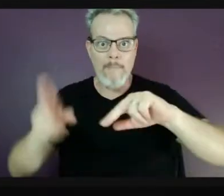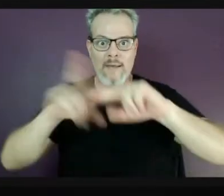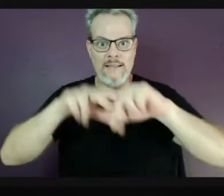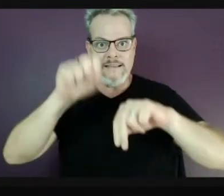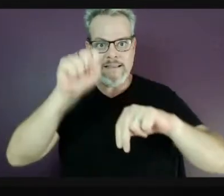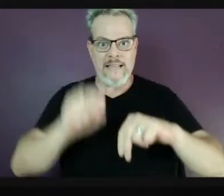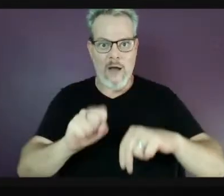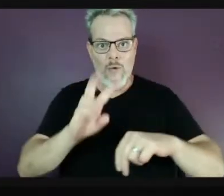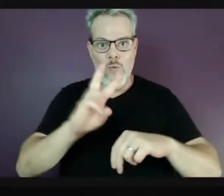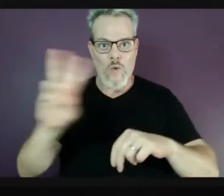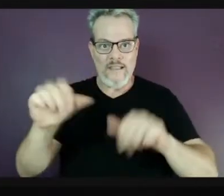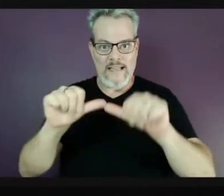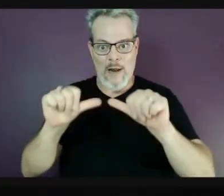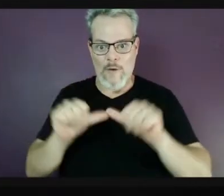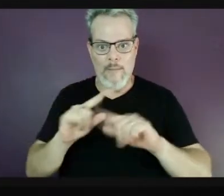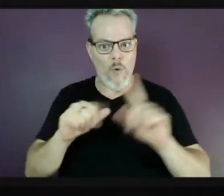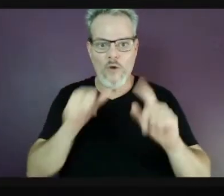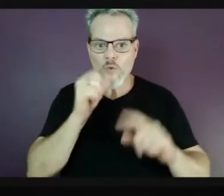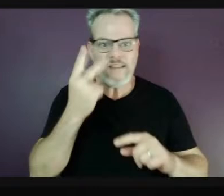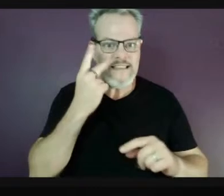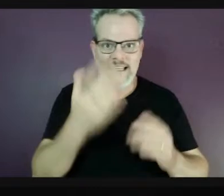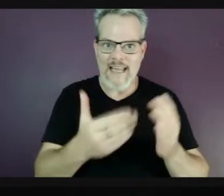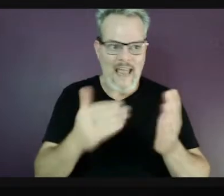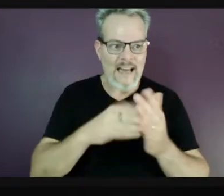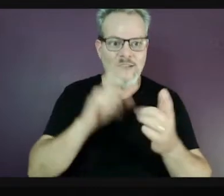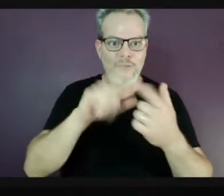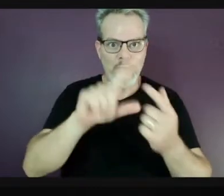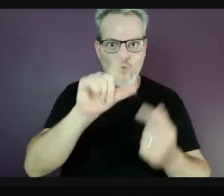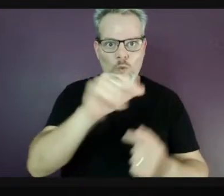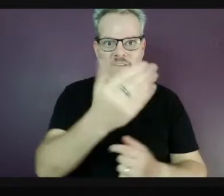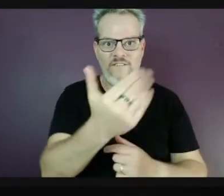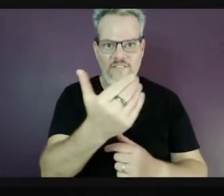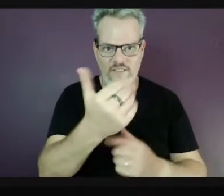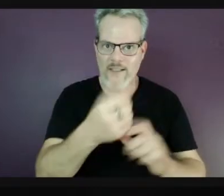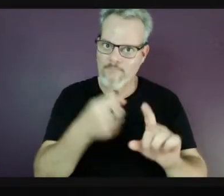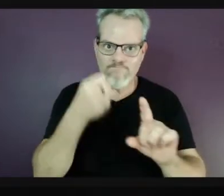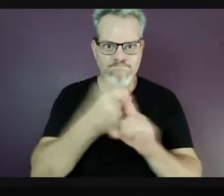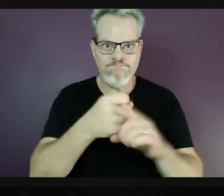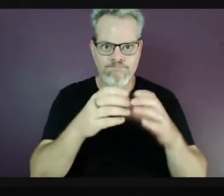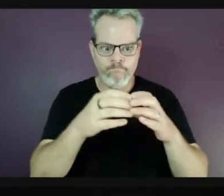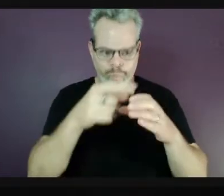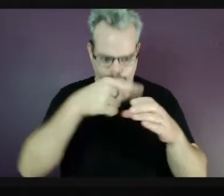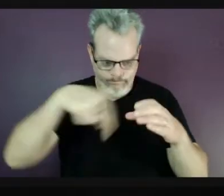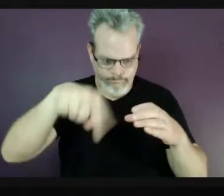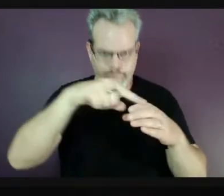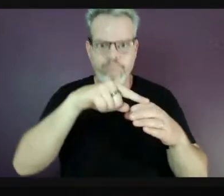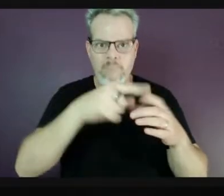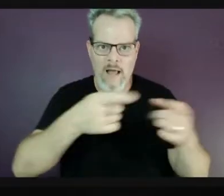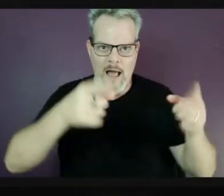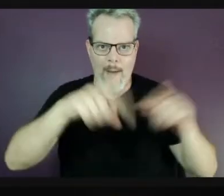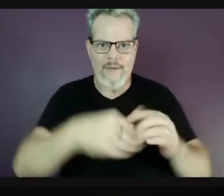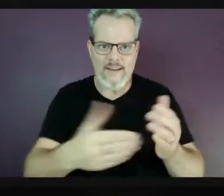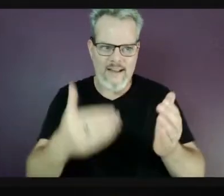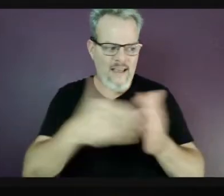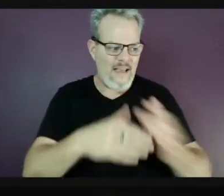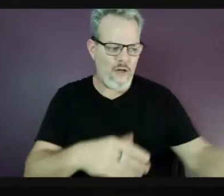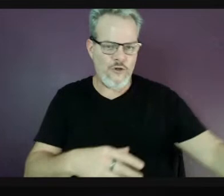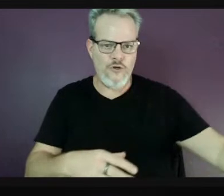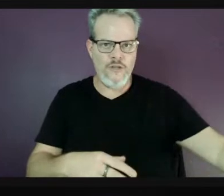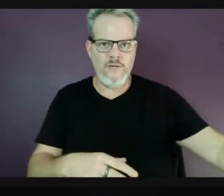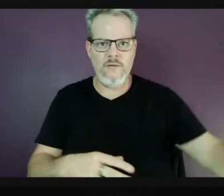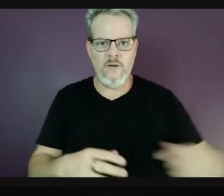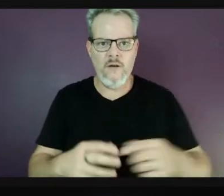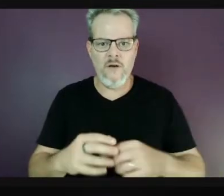this once again, 2015 intrusion right through there, right? You saw it as